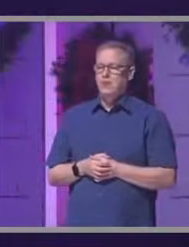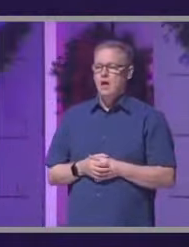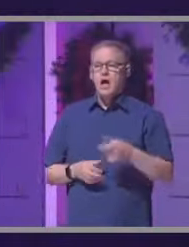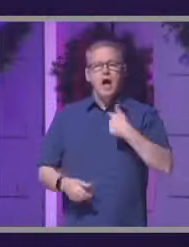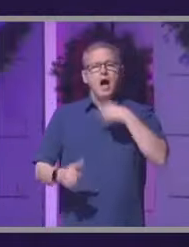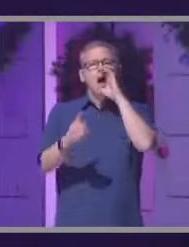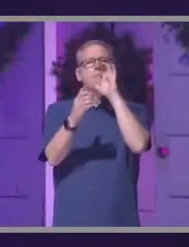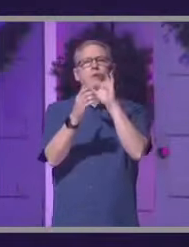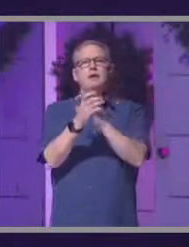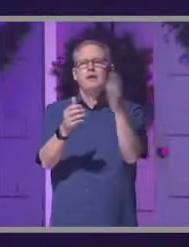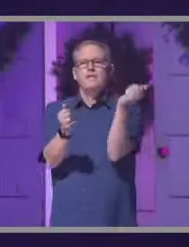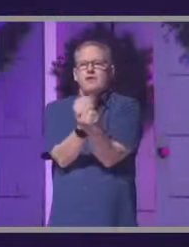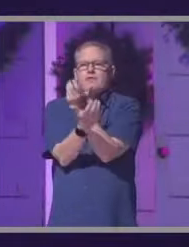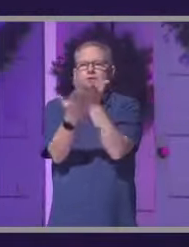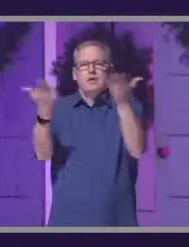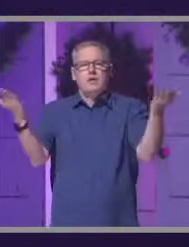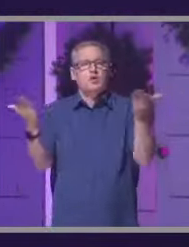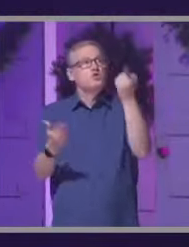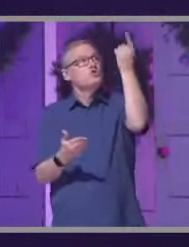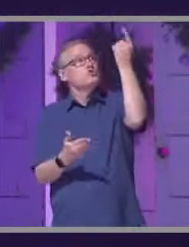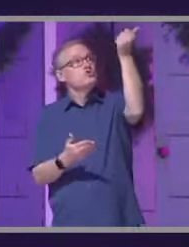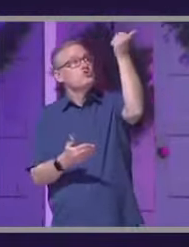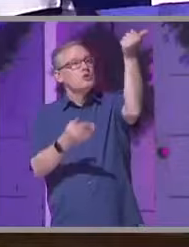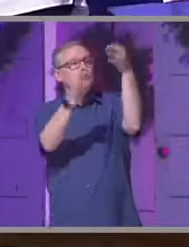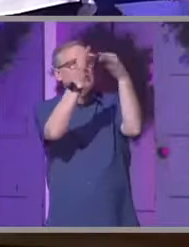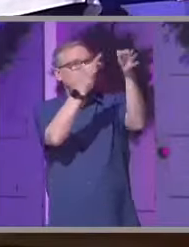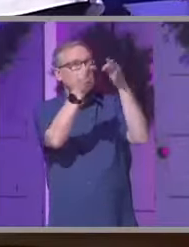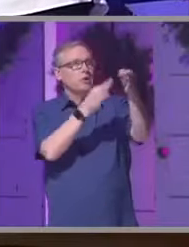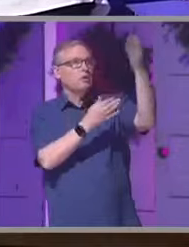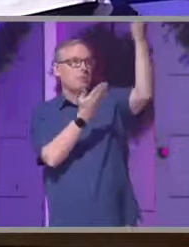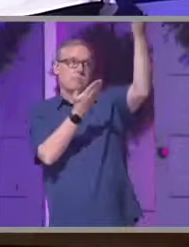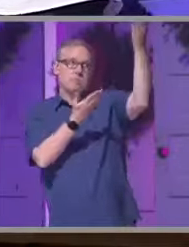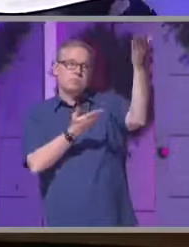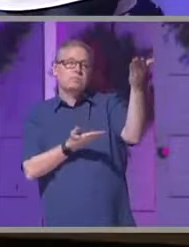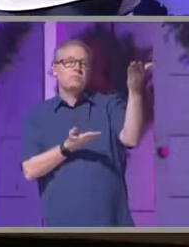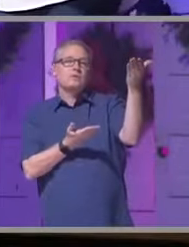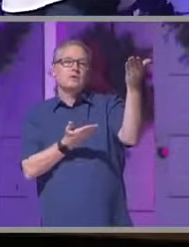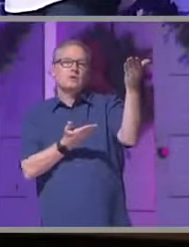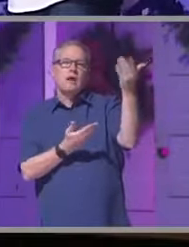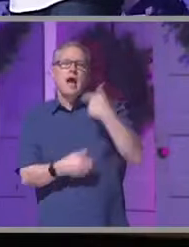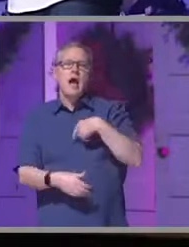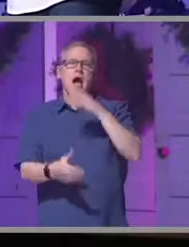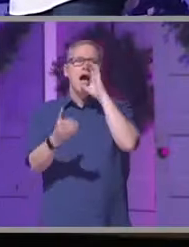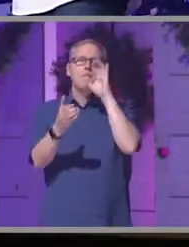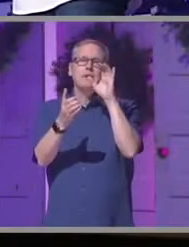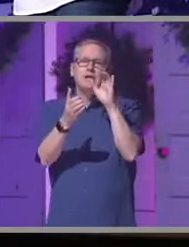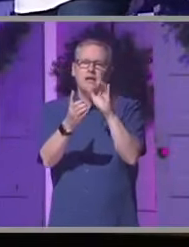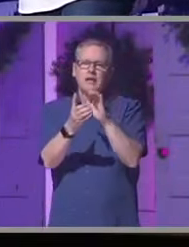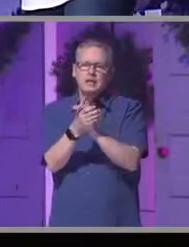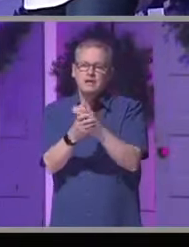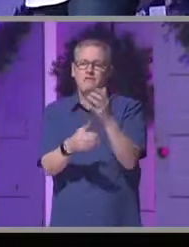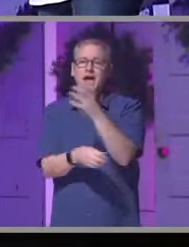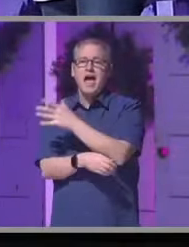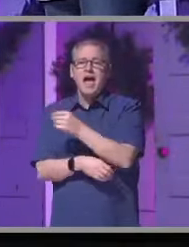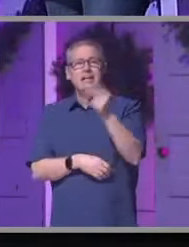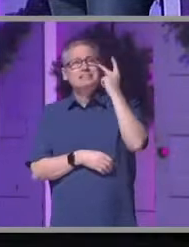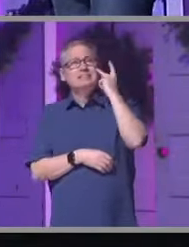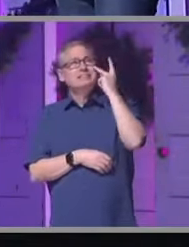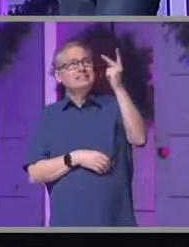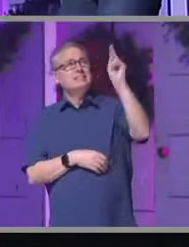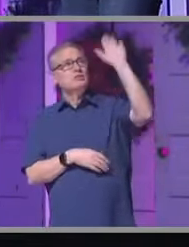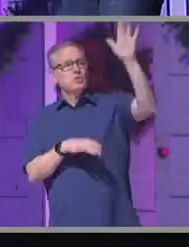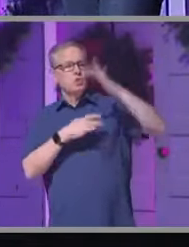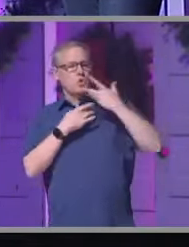And I believe everything that you say you are. I believe and I've seen